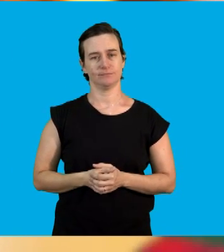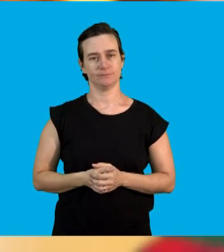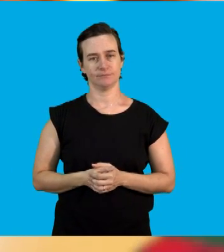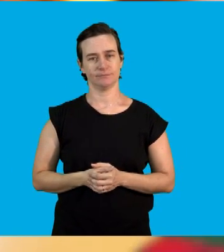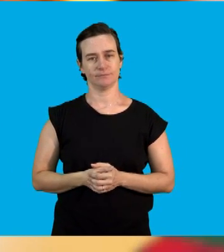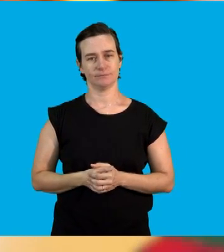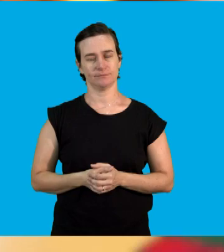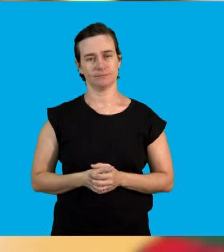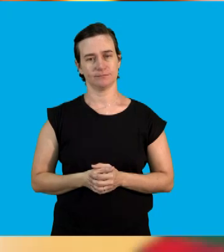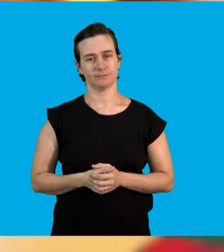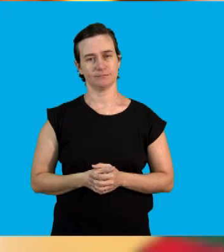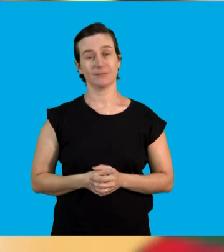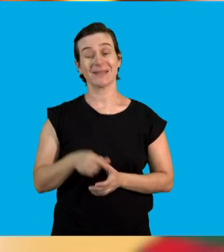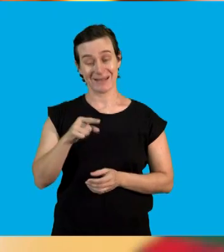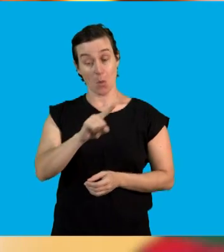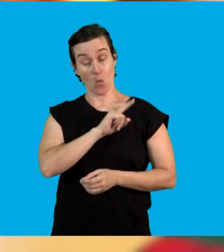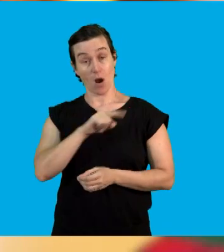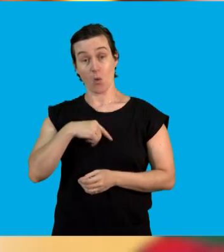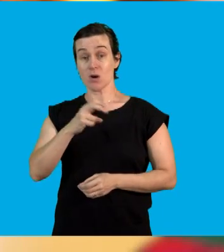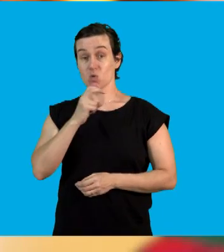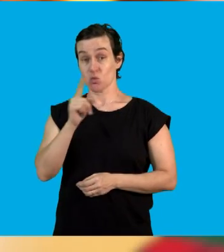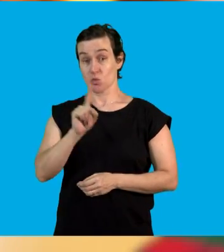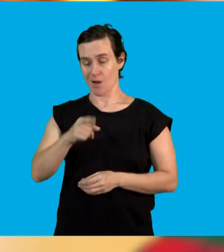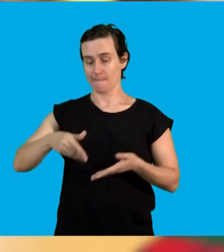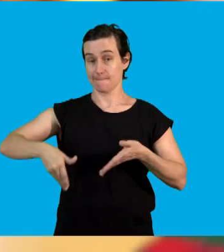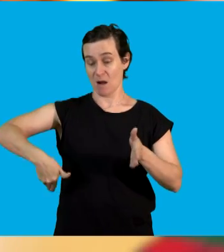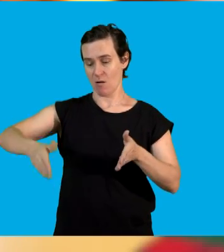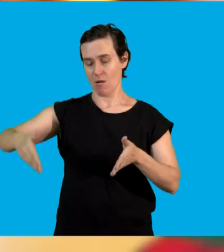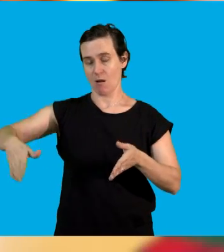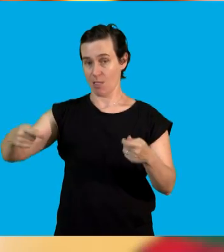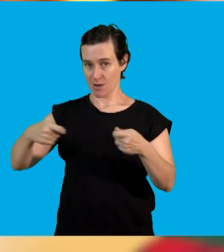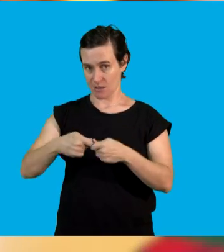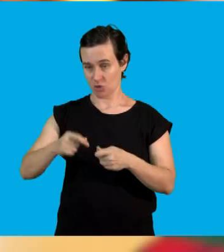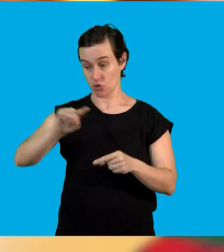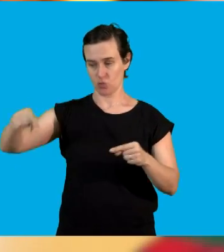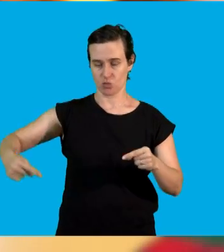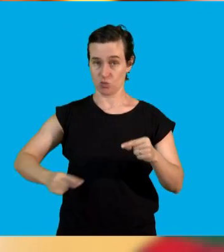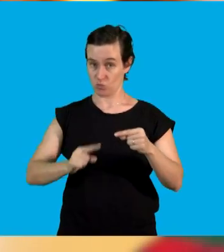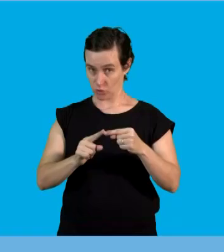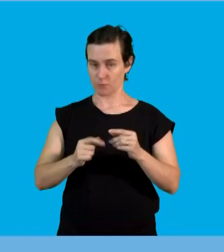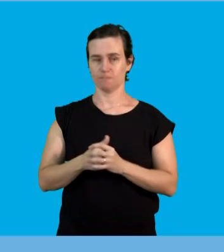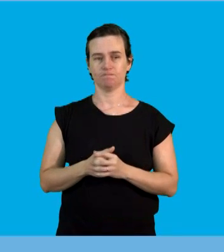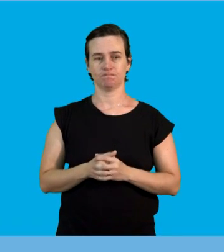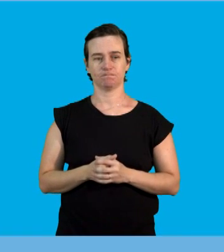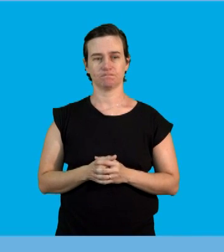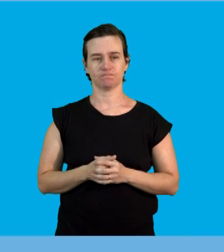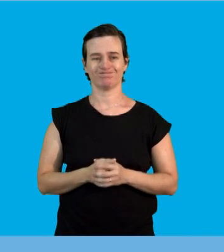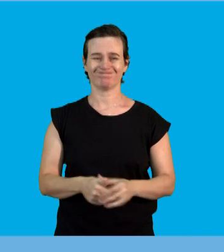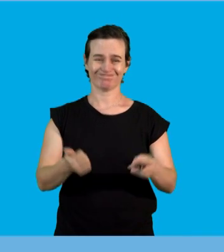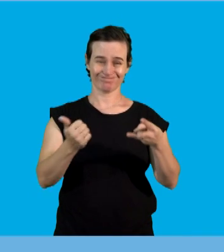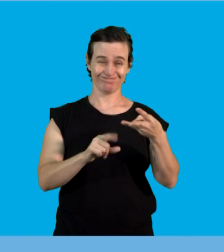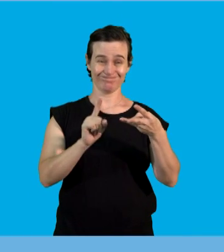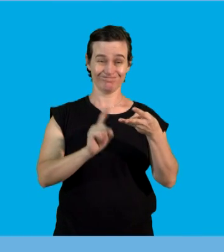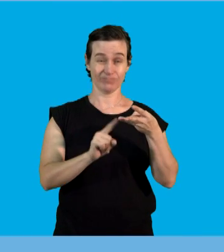also break, which is why we are using the parallel circuit in our homes. In addition to that, if